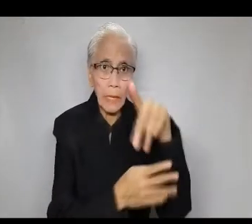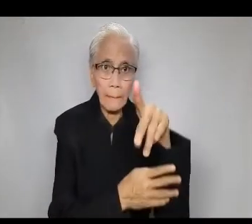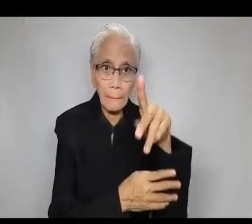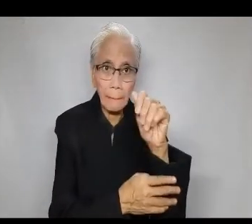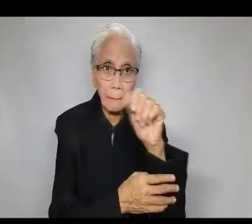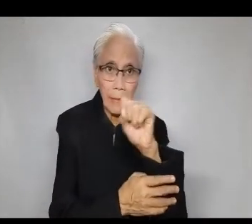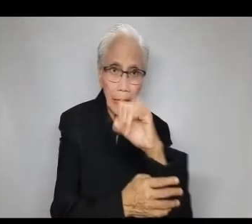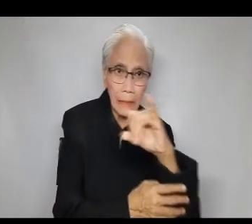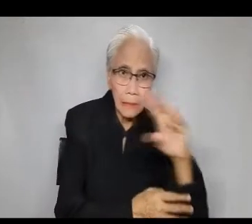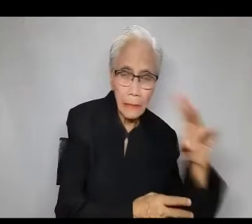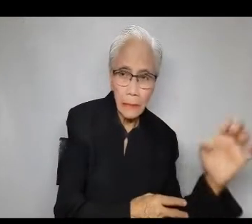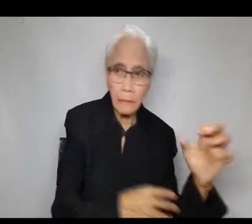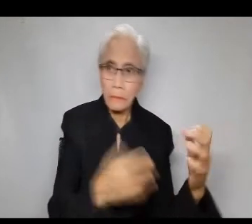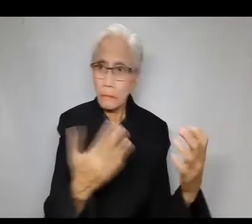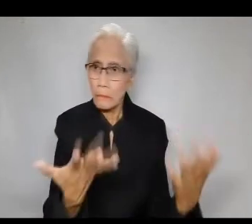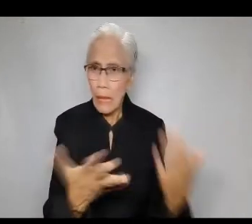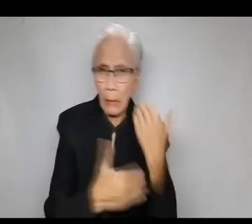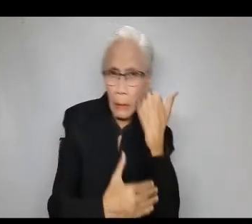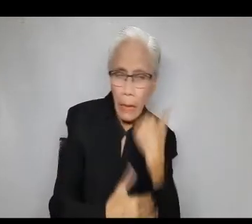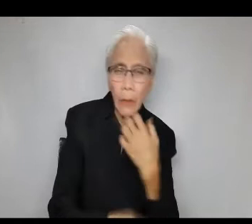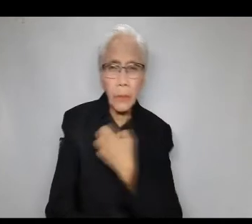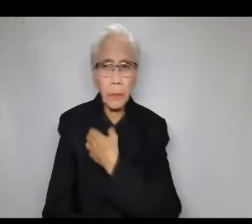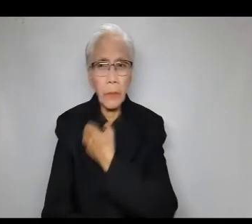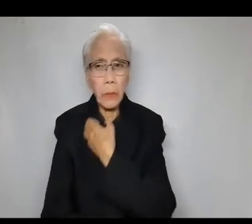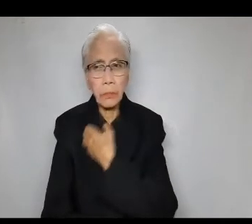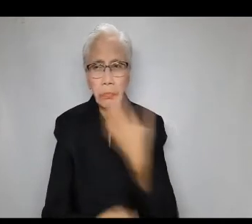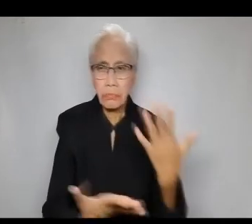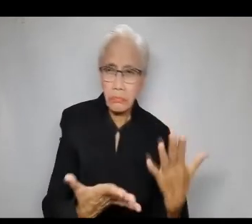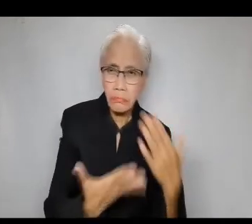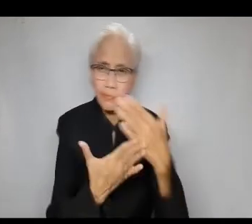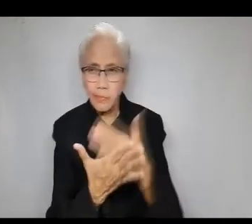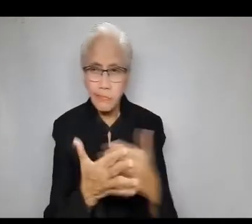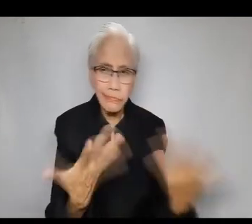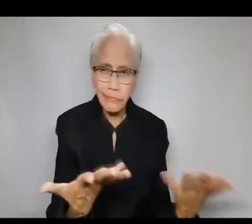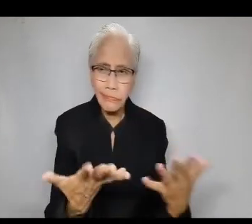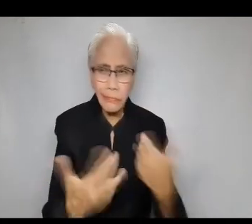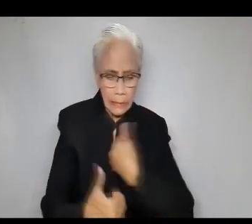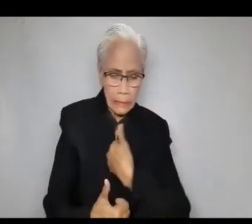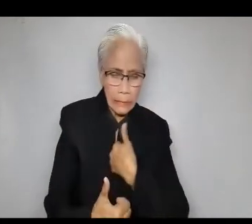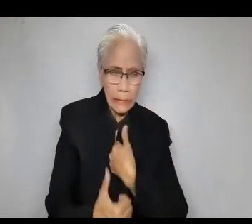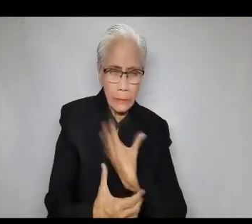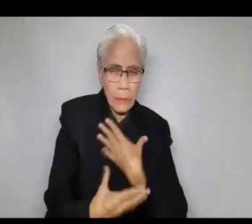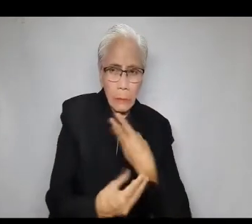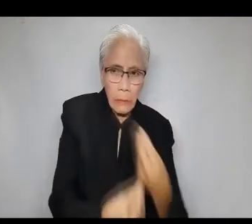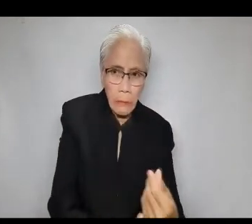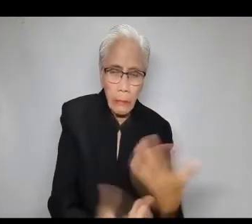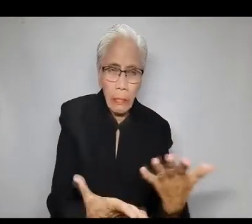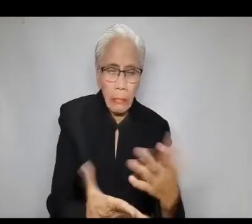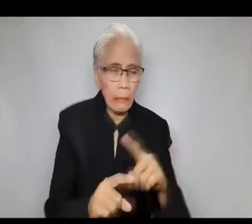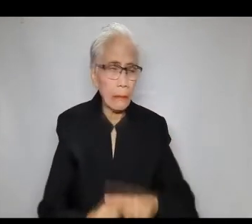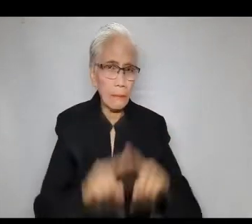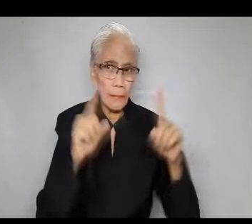vegetative. Other signs include lack of emotions, listlessness, self-absorption,